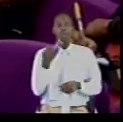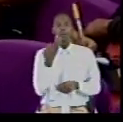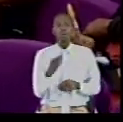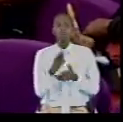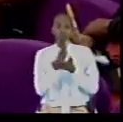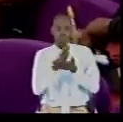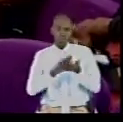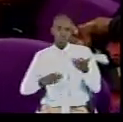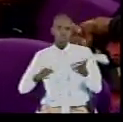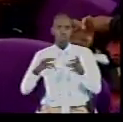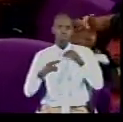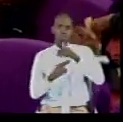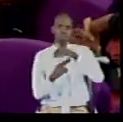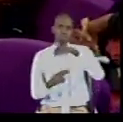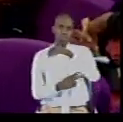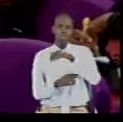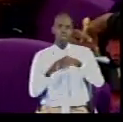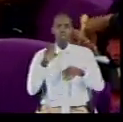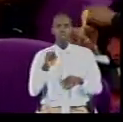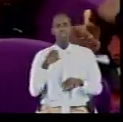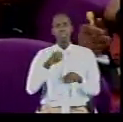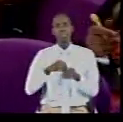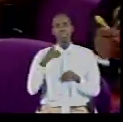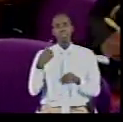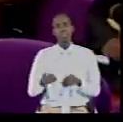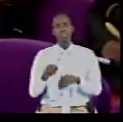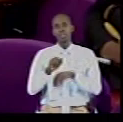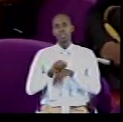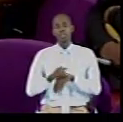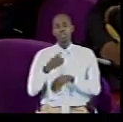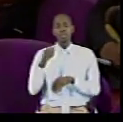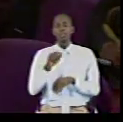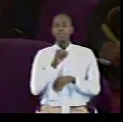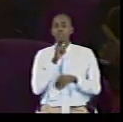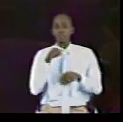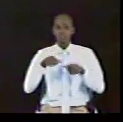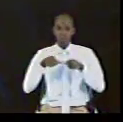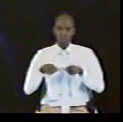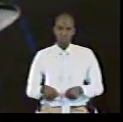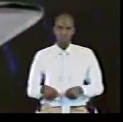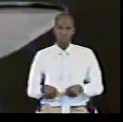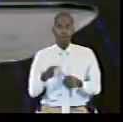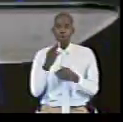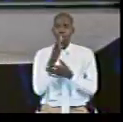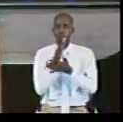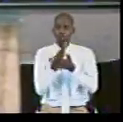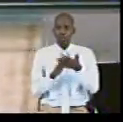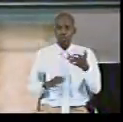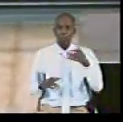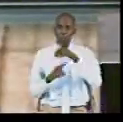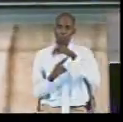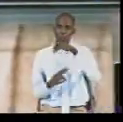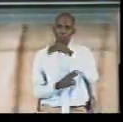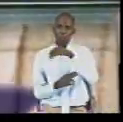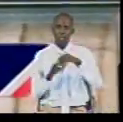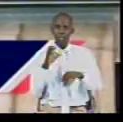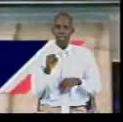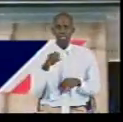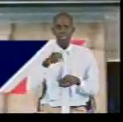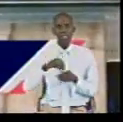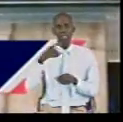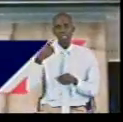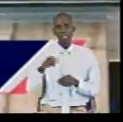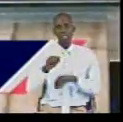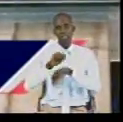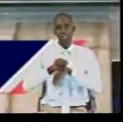the temple. The instability of some pillars in the temple. We're